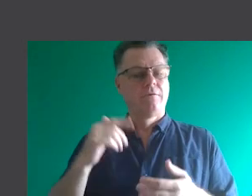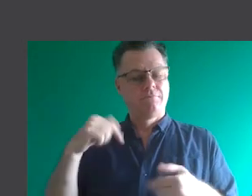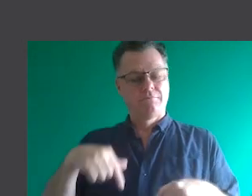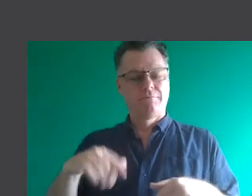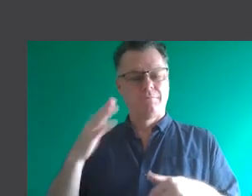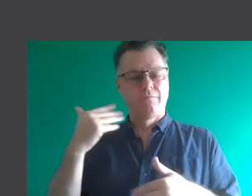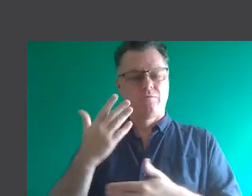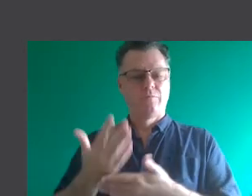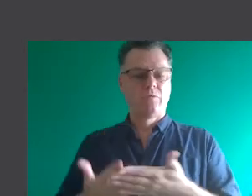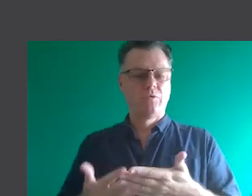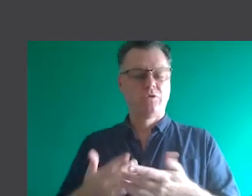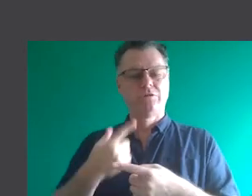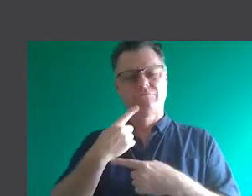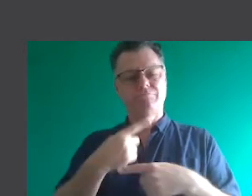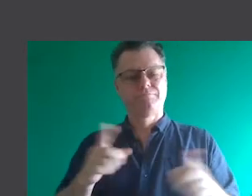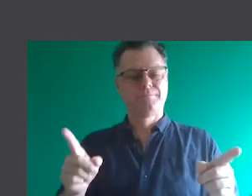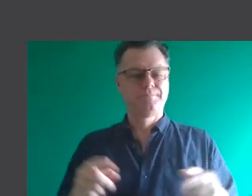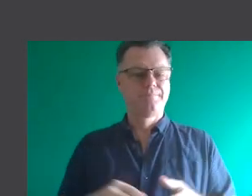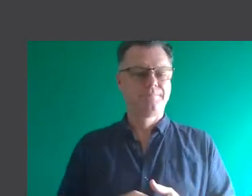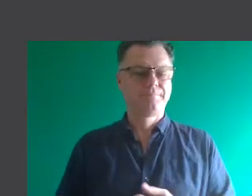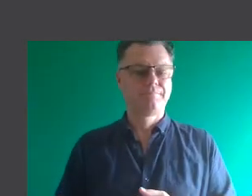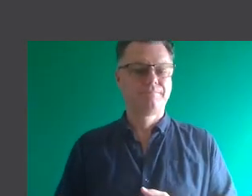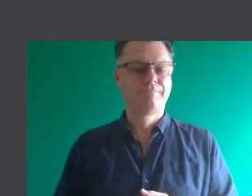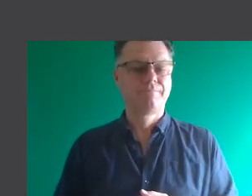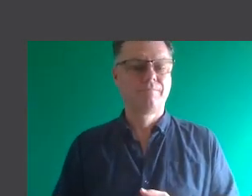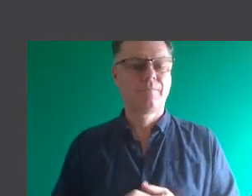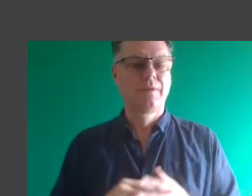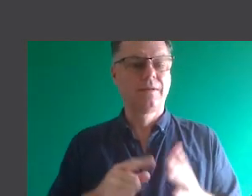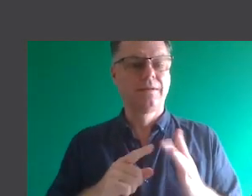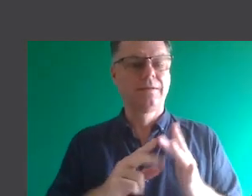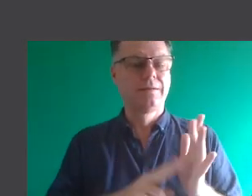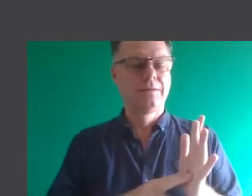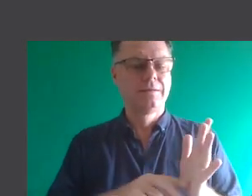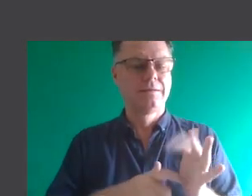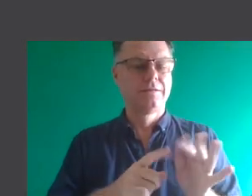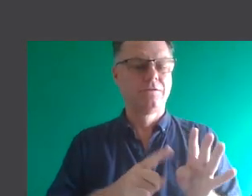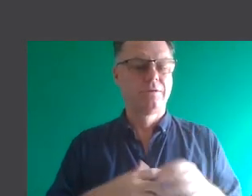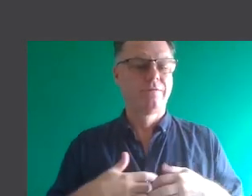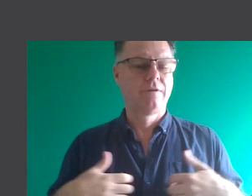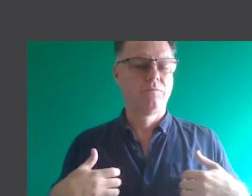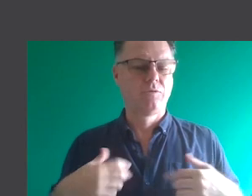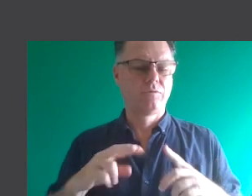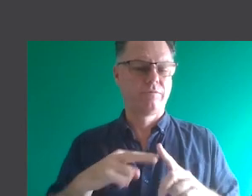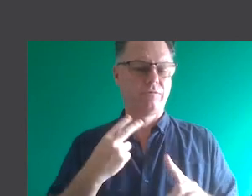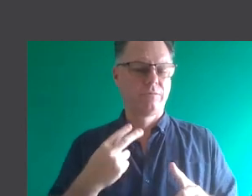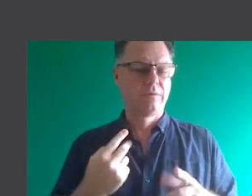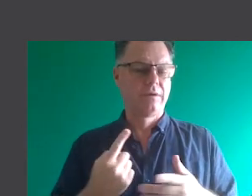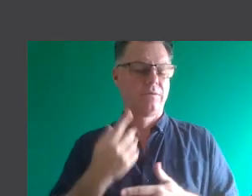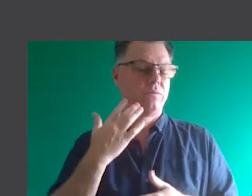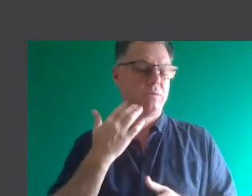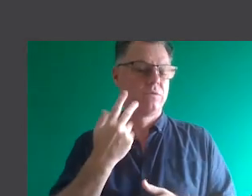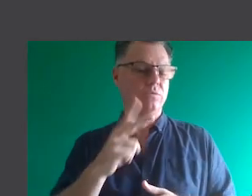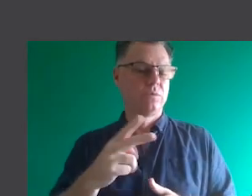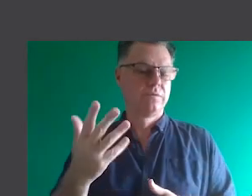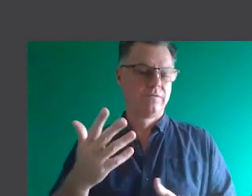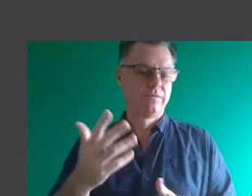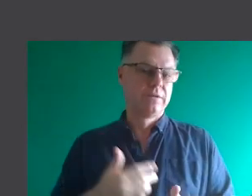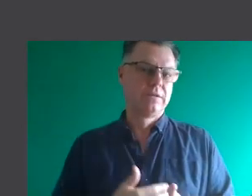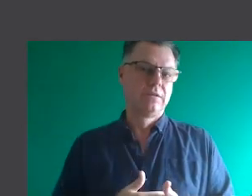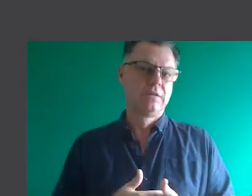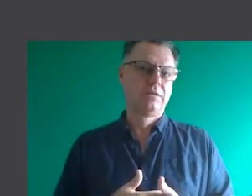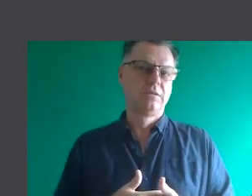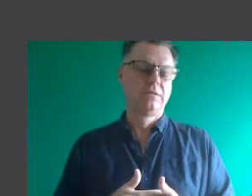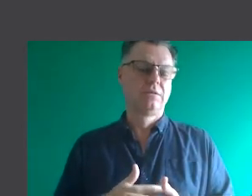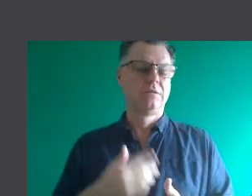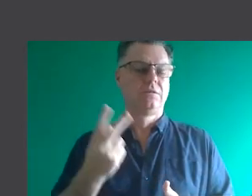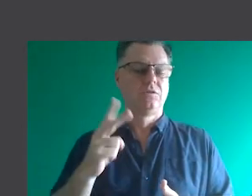we've highlighted in previous reports. I'd like to highlight the integrity framework reviews that IBAC has done in